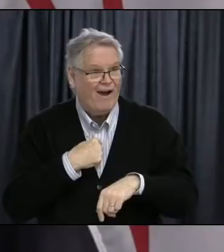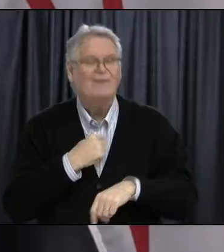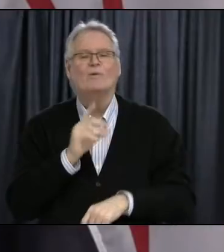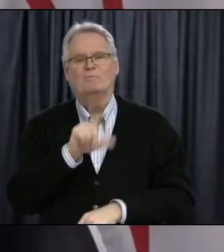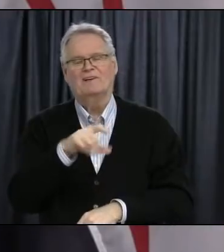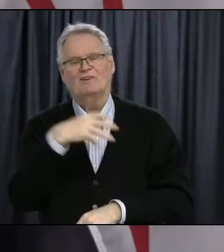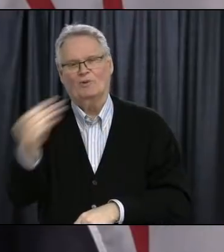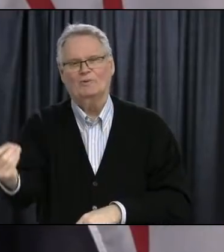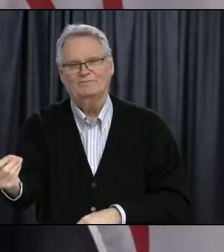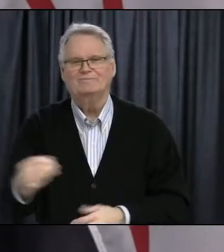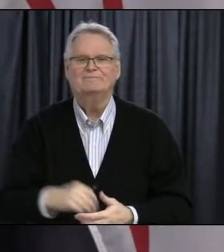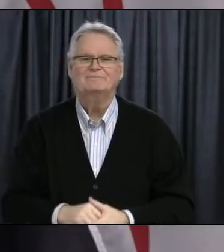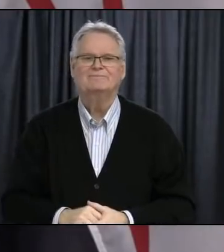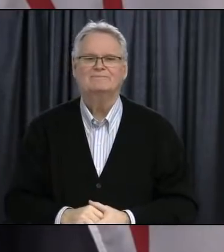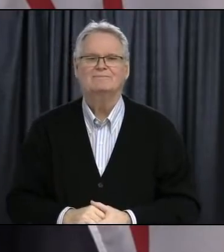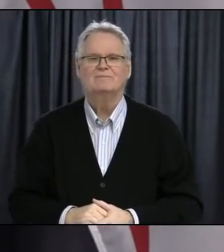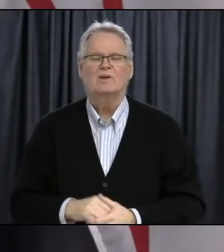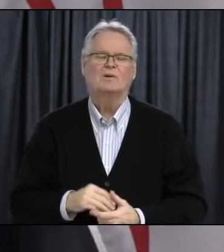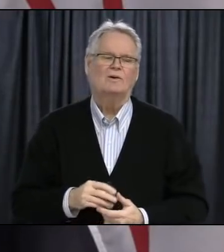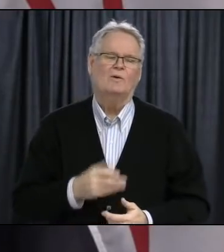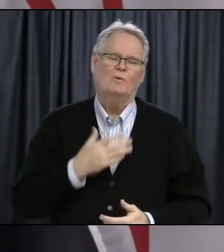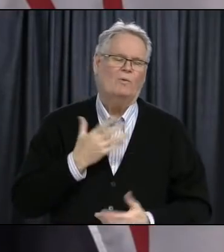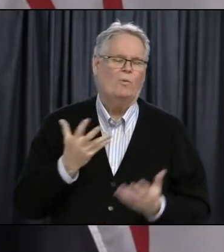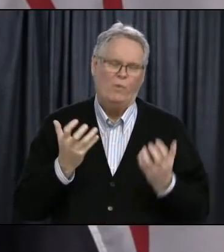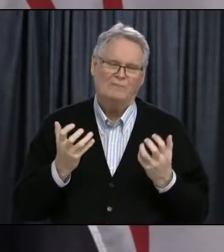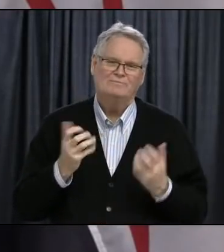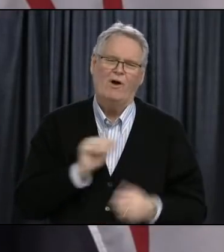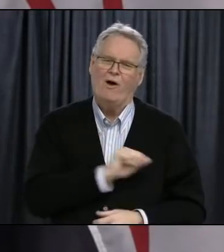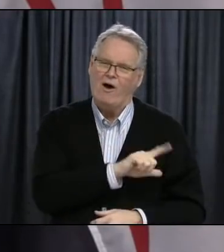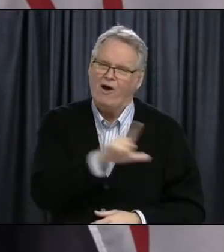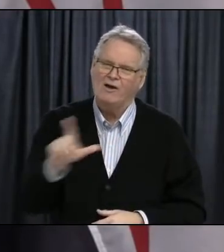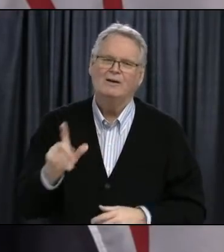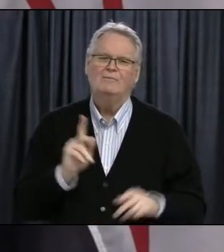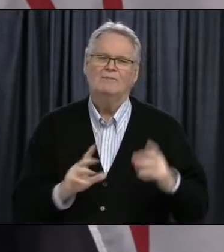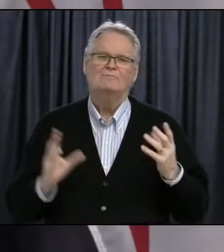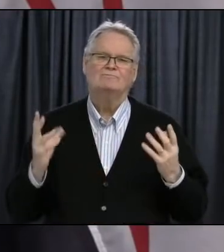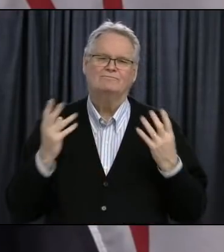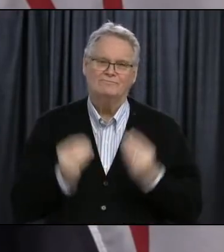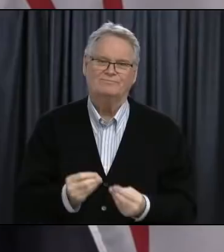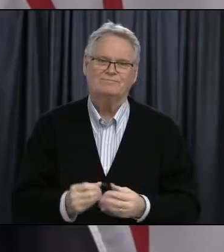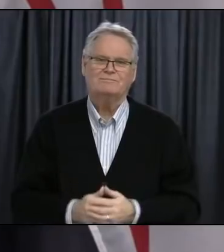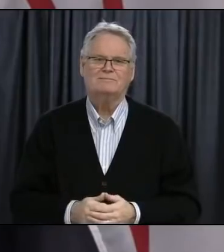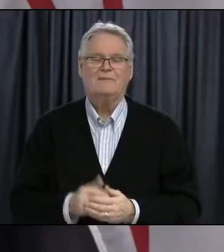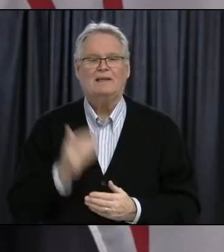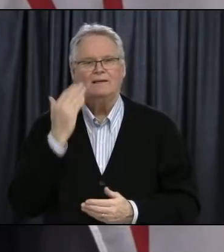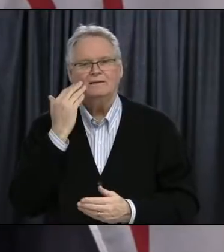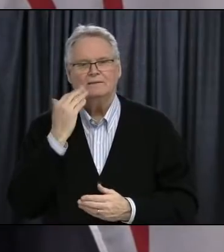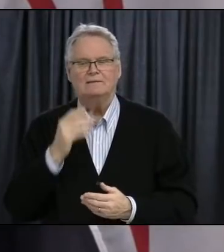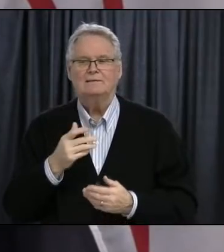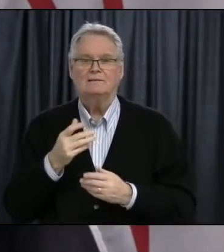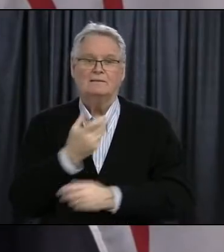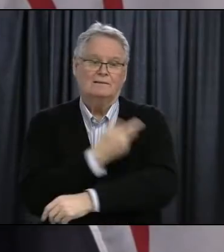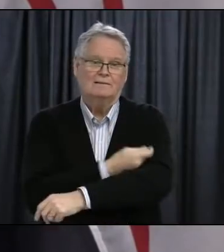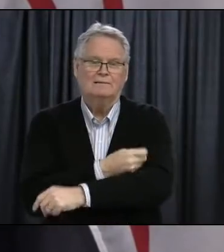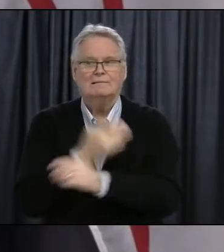and that's why we have a phased vaccination plan, protecting those most at risk of developing severe illness from